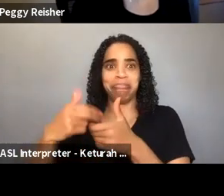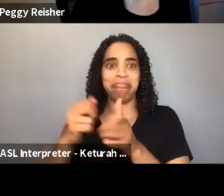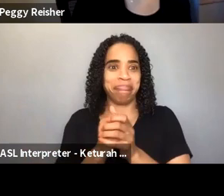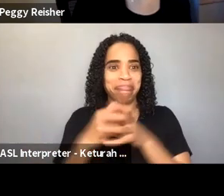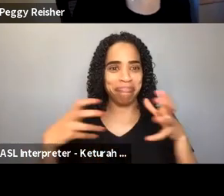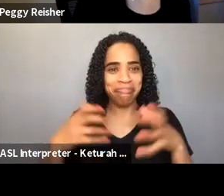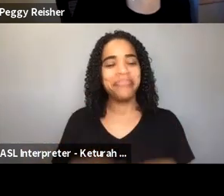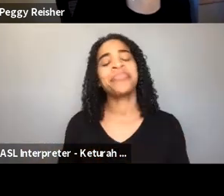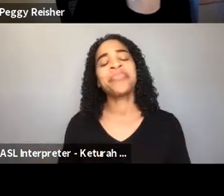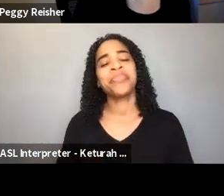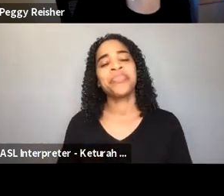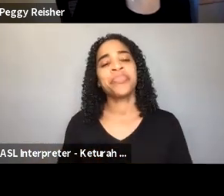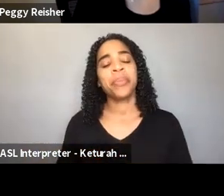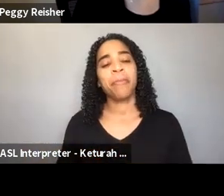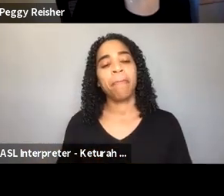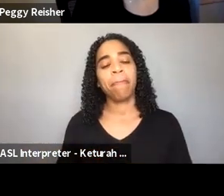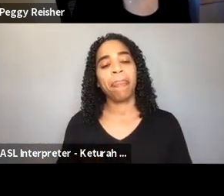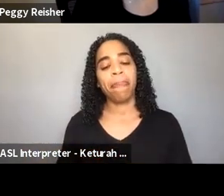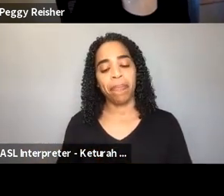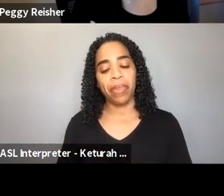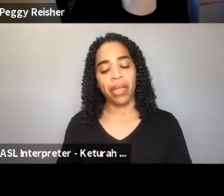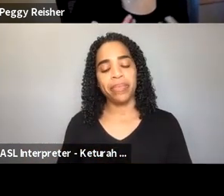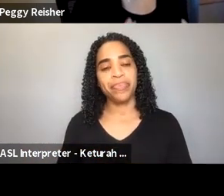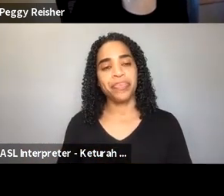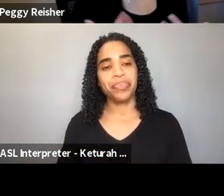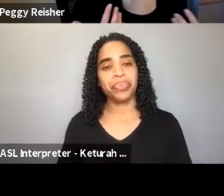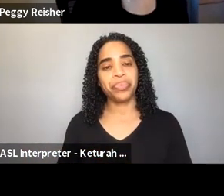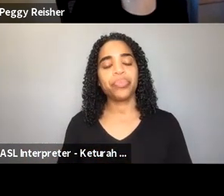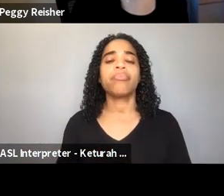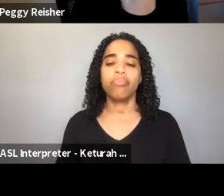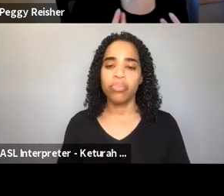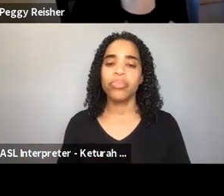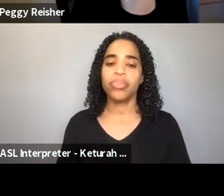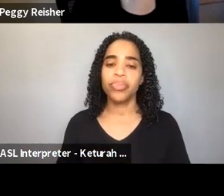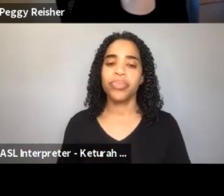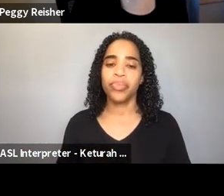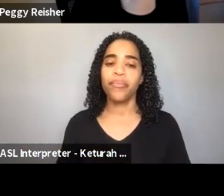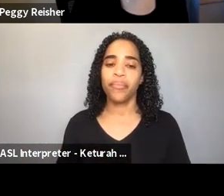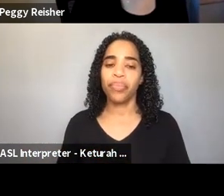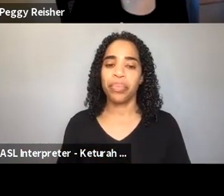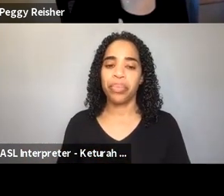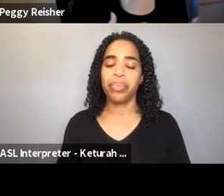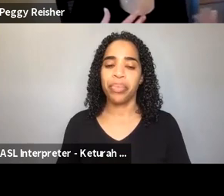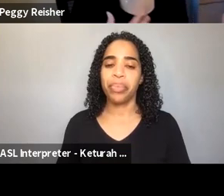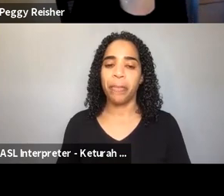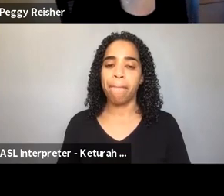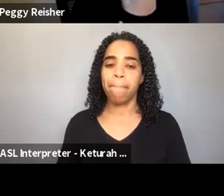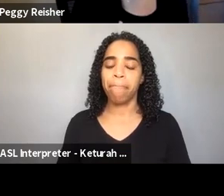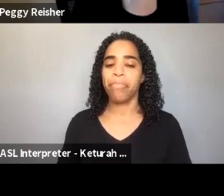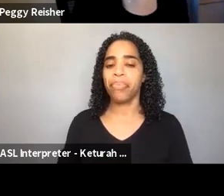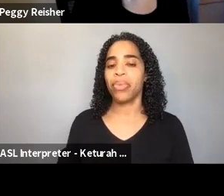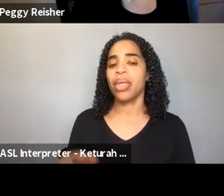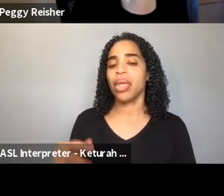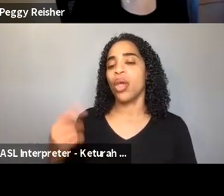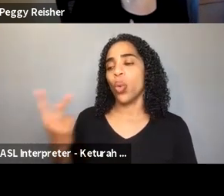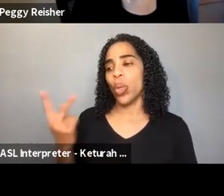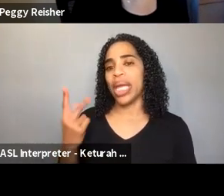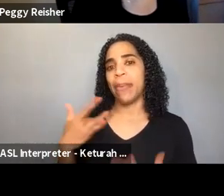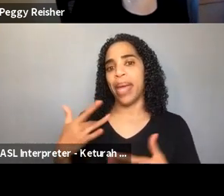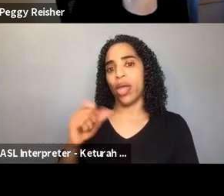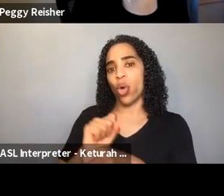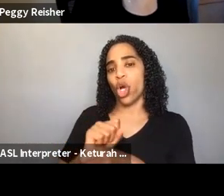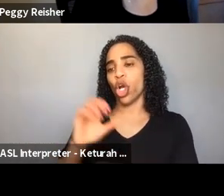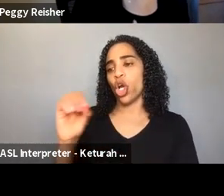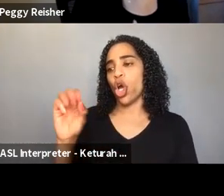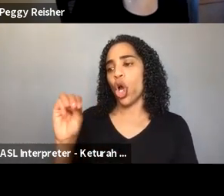with that, even though we are located, I'm in Lincoln and Chris Stewart, our resource facilitators in Omaha. That doesn't